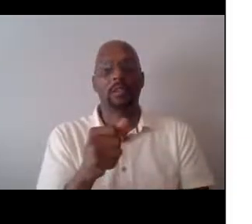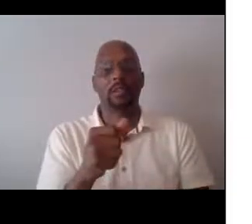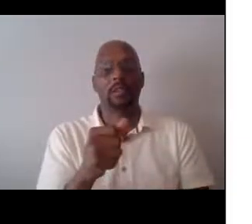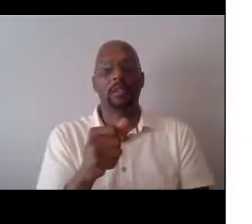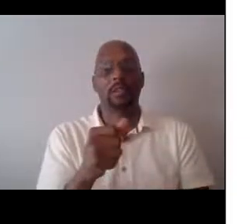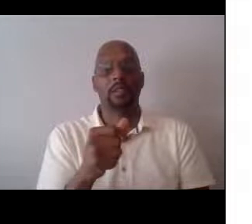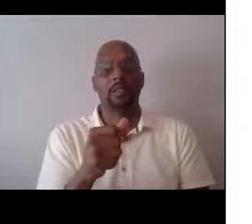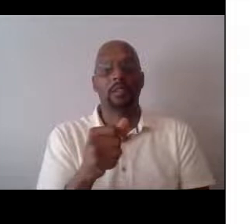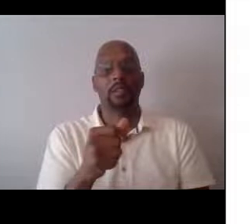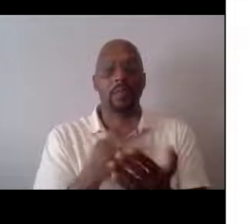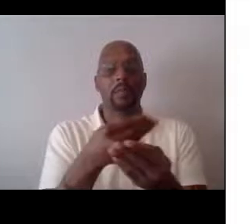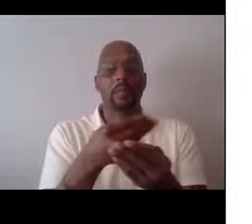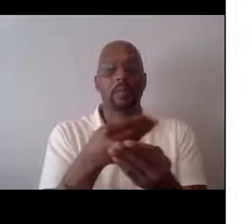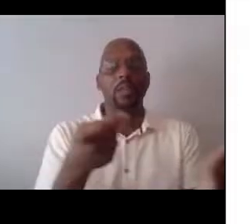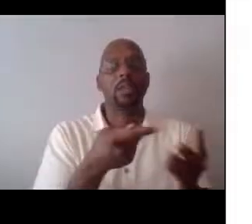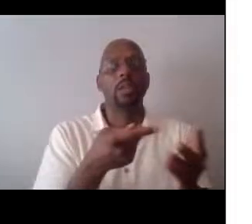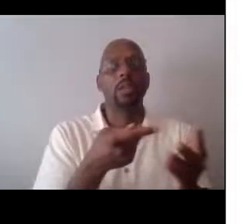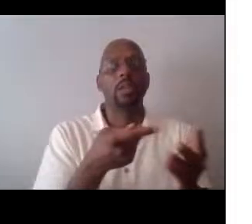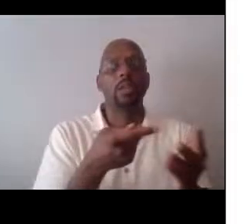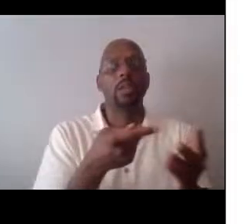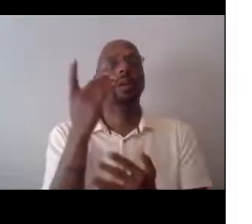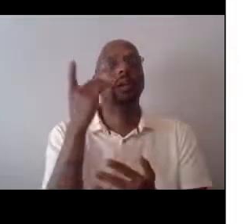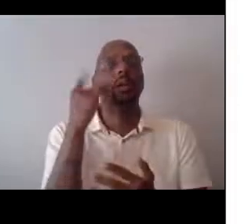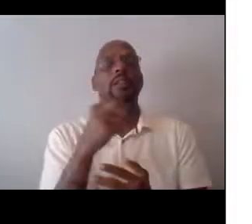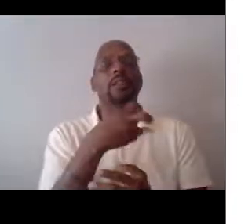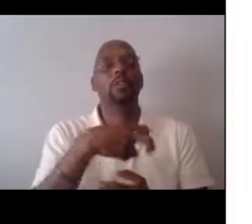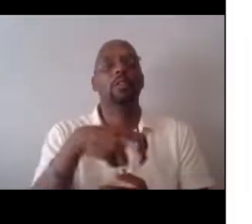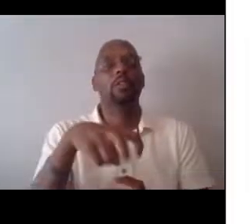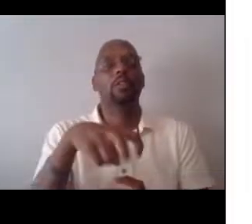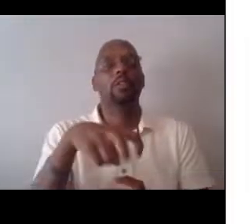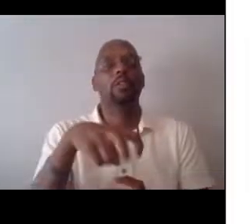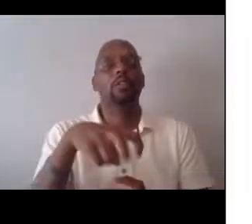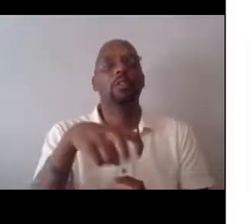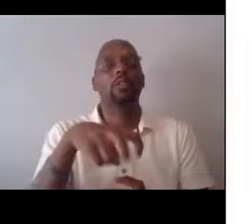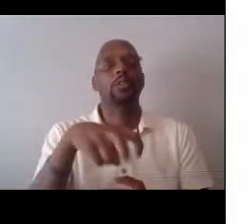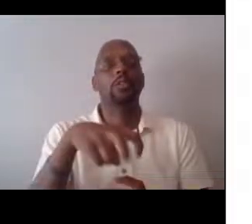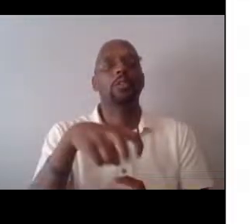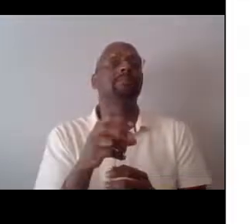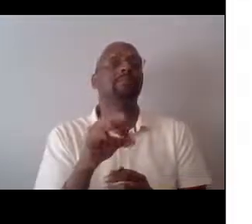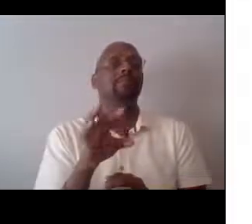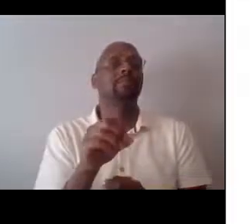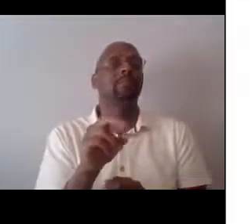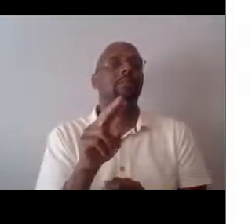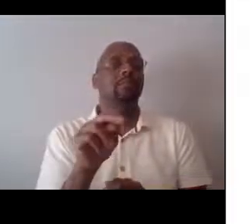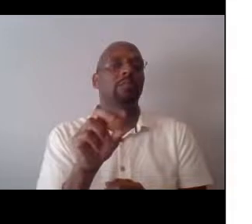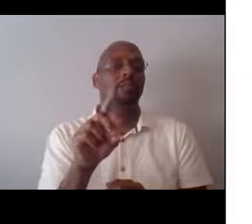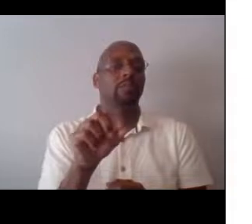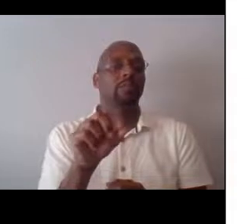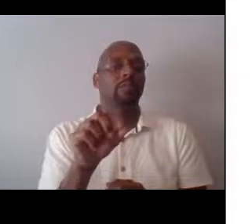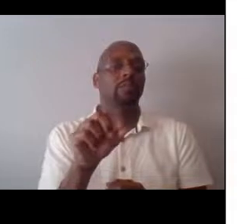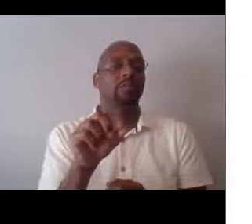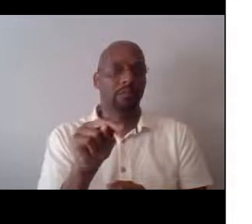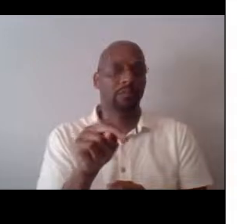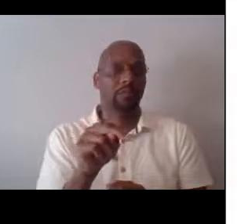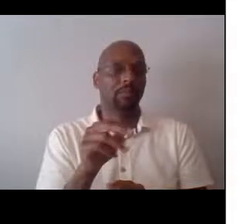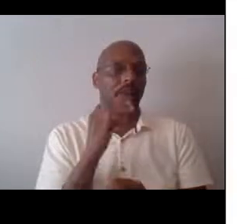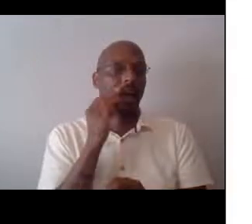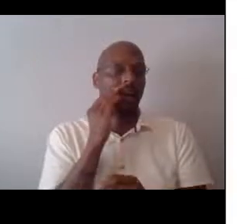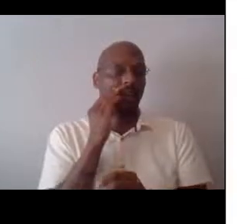California Transportation Foundation. Also, thank you to them. And that's something that I know has been a really